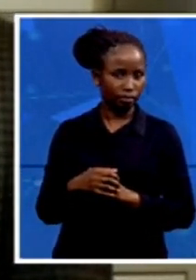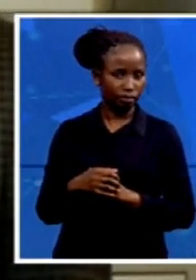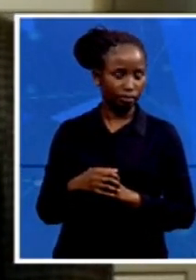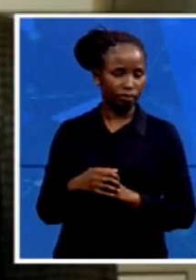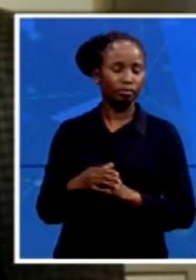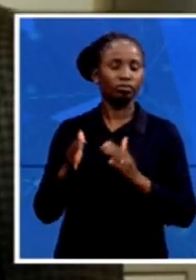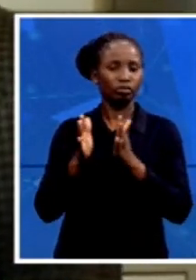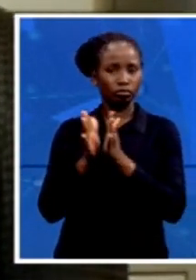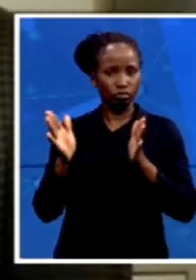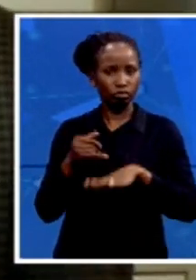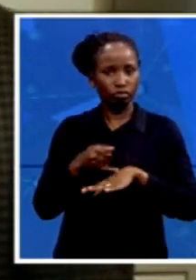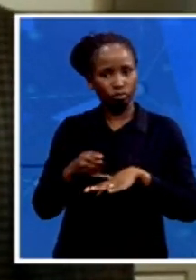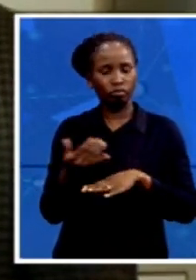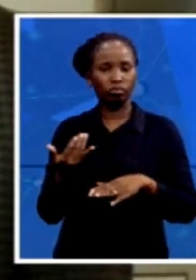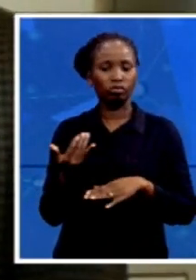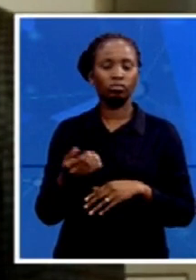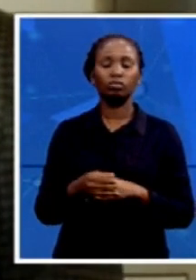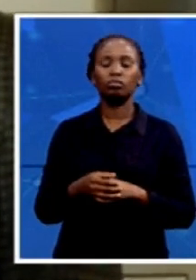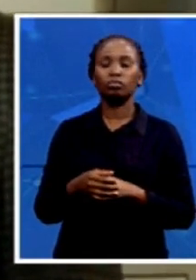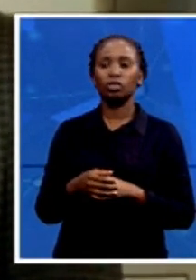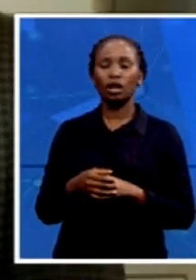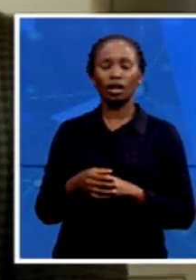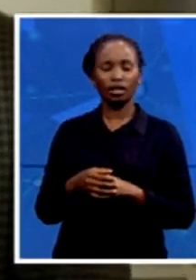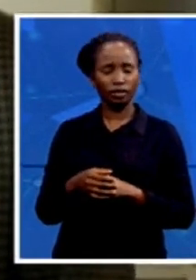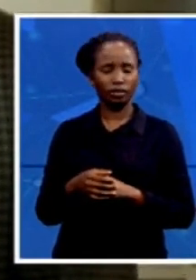cardiothoracics, colorectals. We're quite really excited